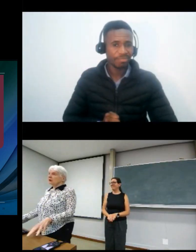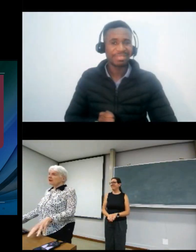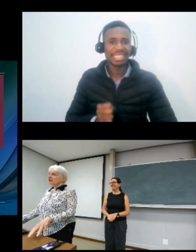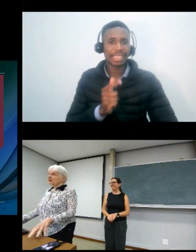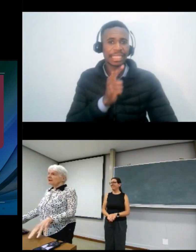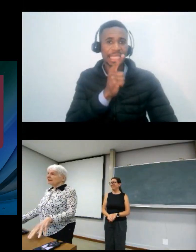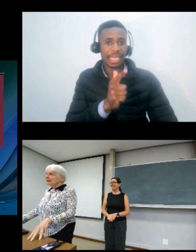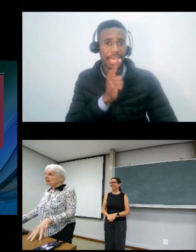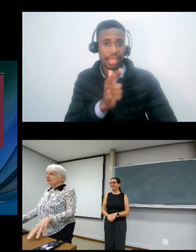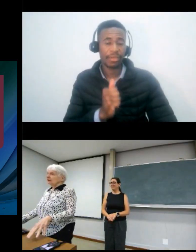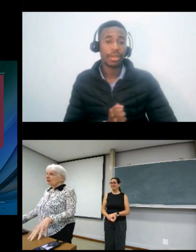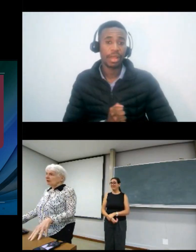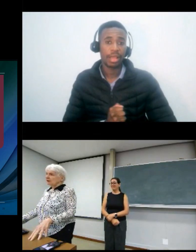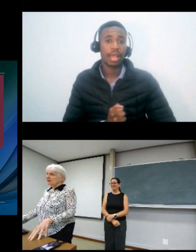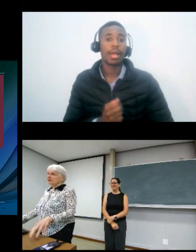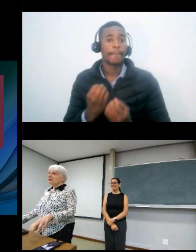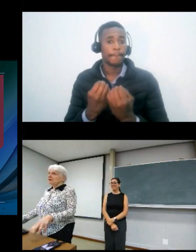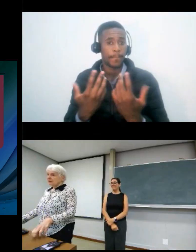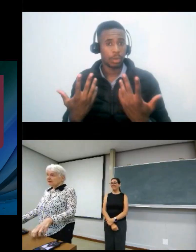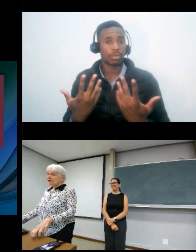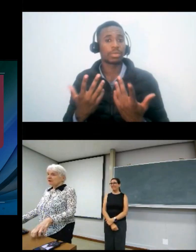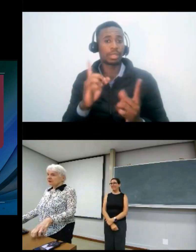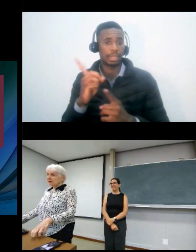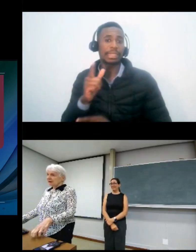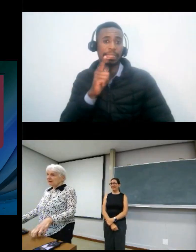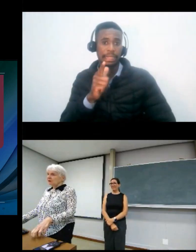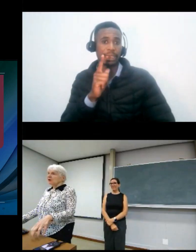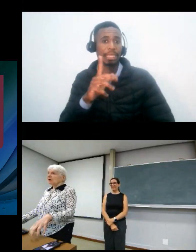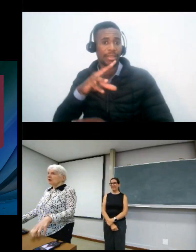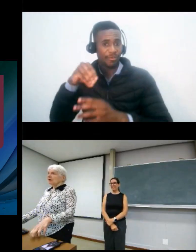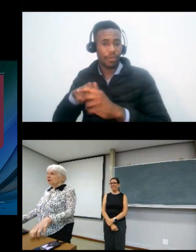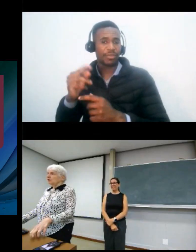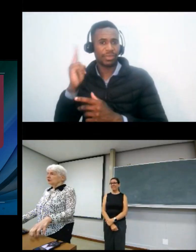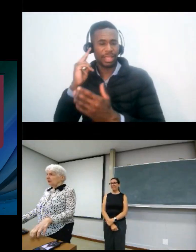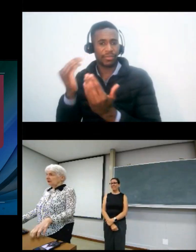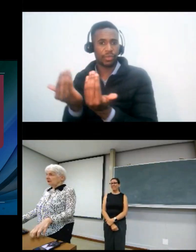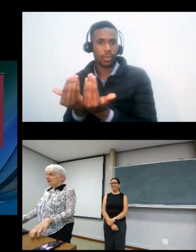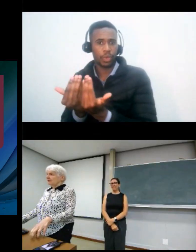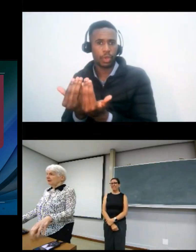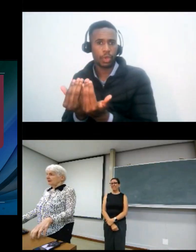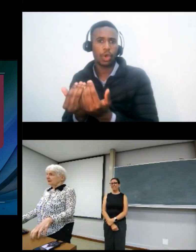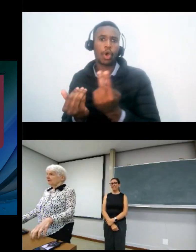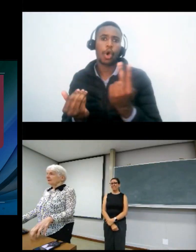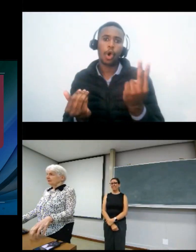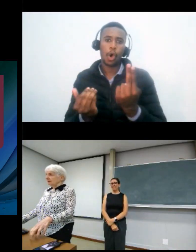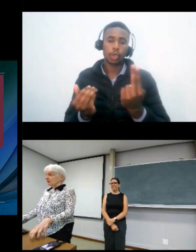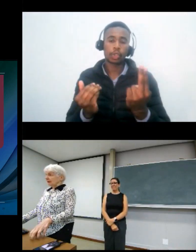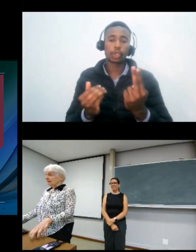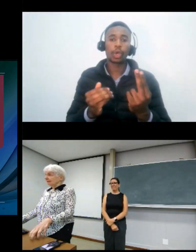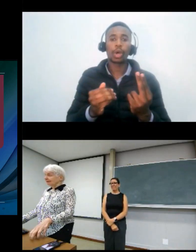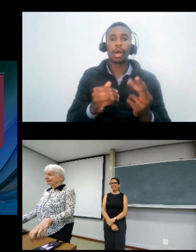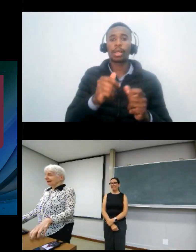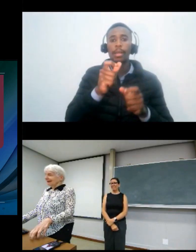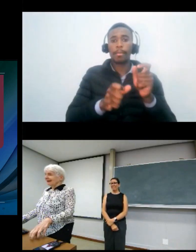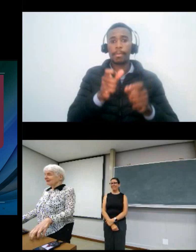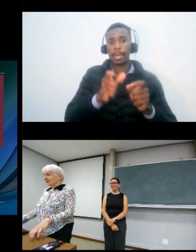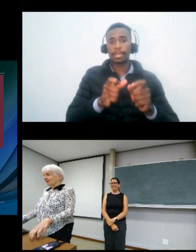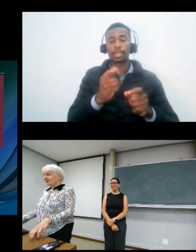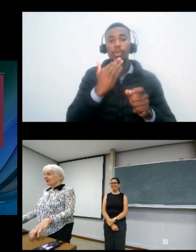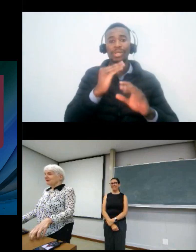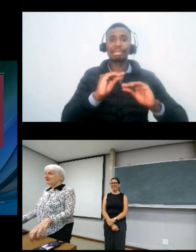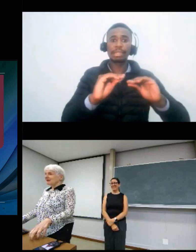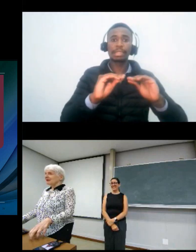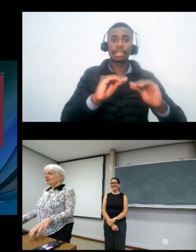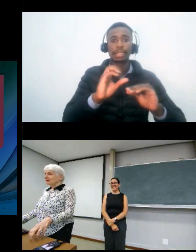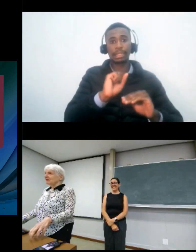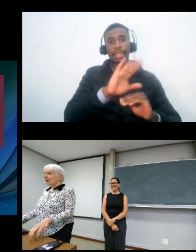the teachers who are actually teaching the classes South African Sign Language are good signers, that mostly. I'm